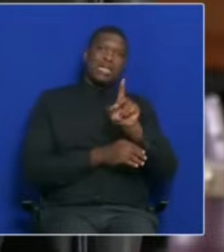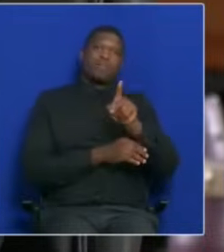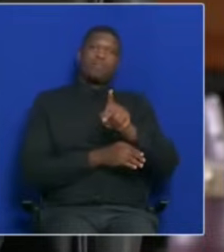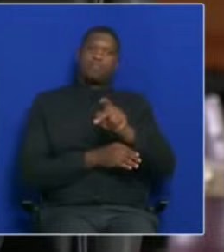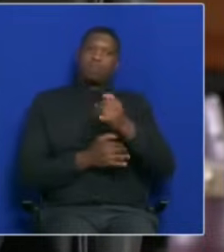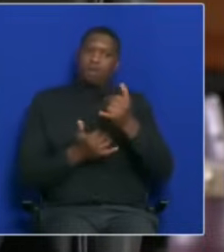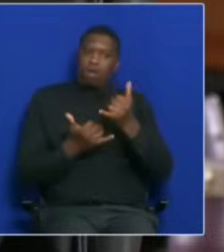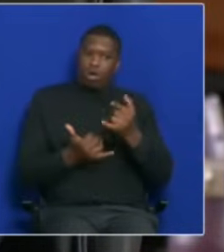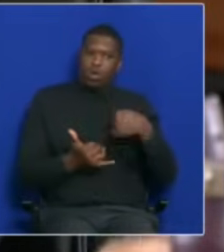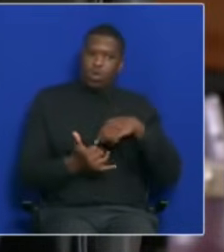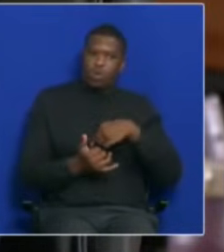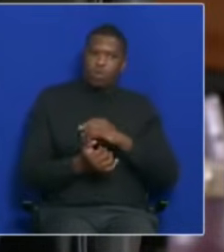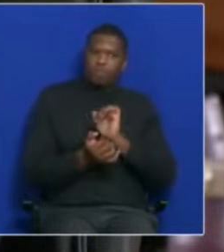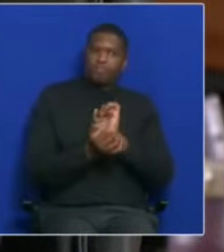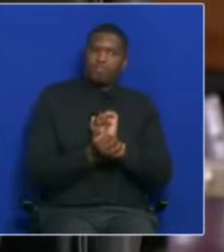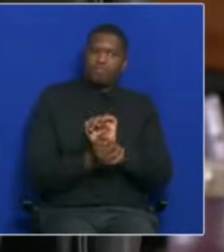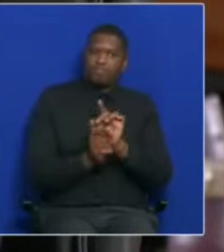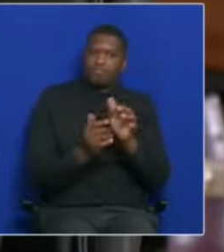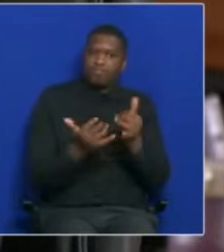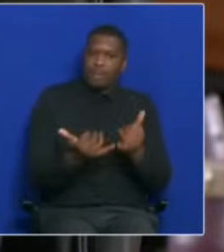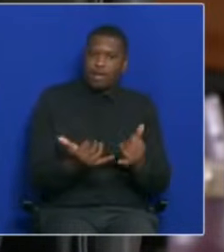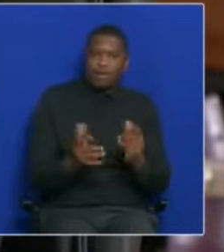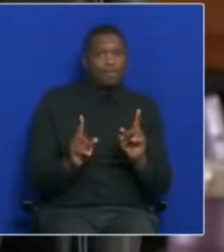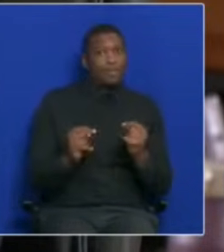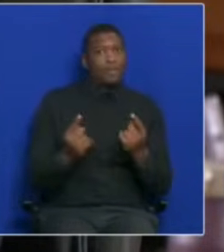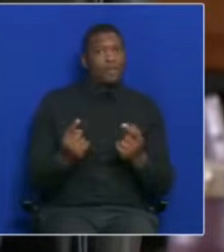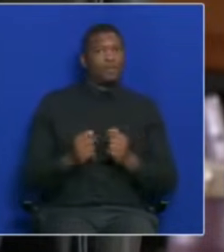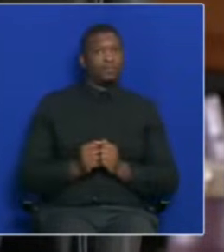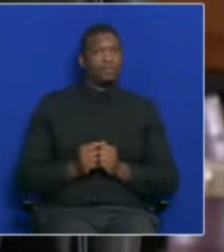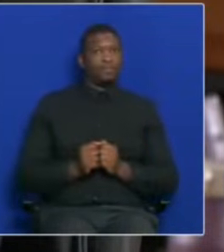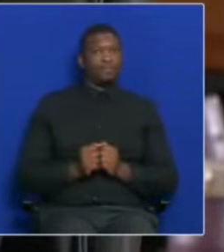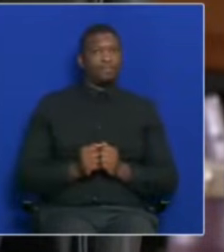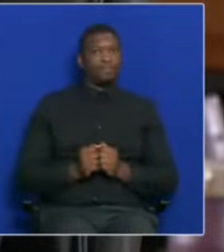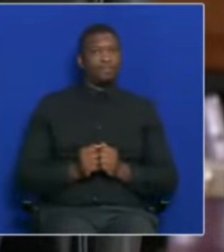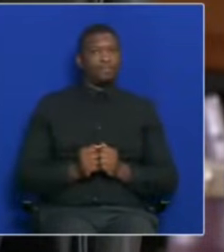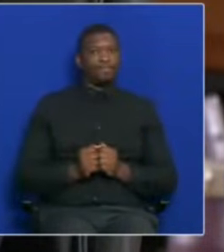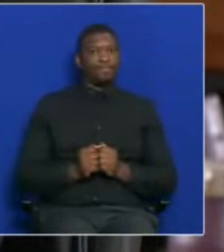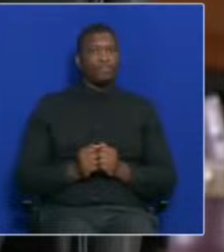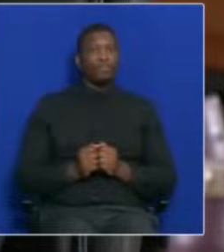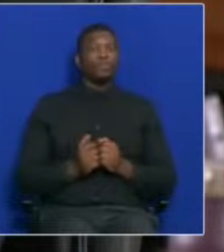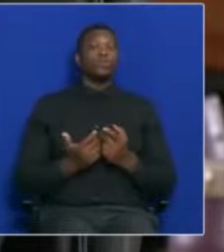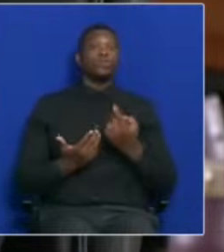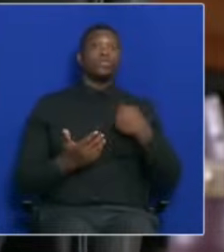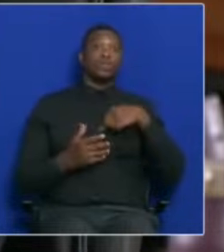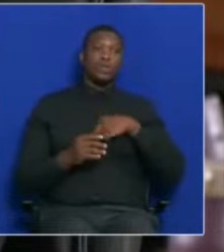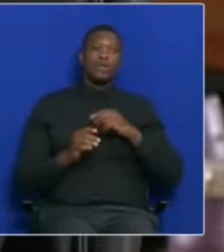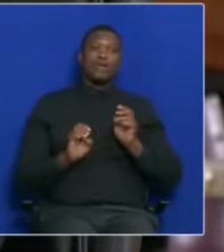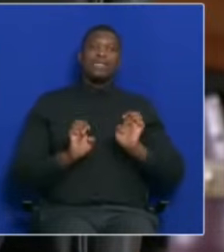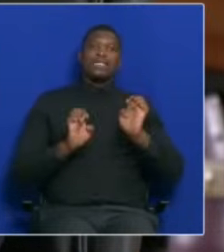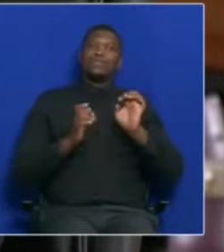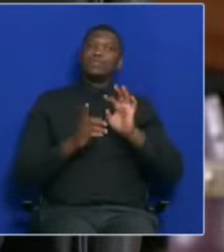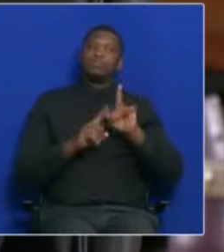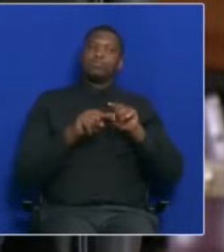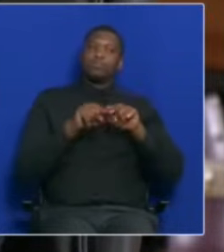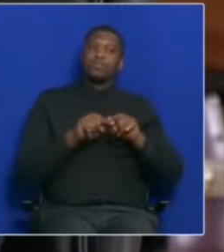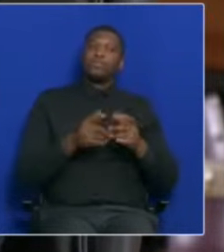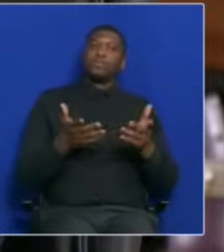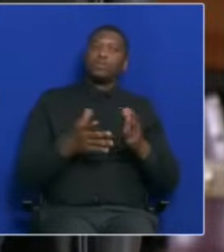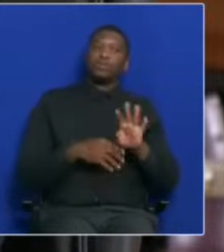arresting today. What will our urgency be based on? In addition,